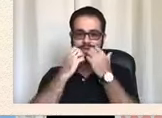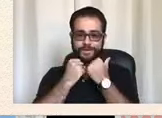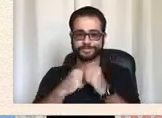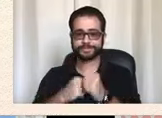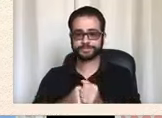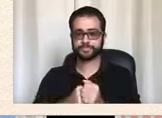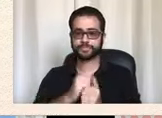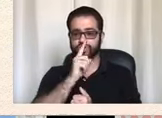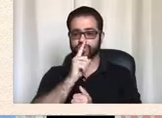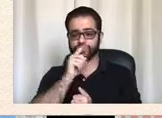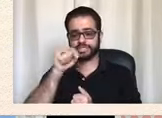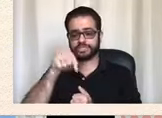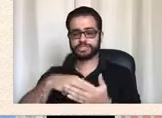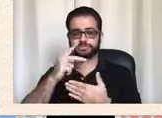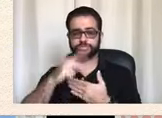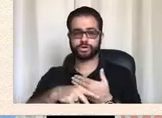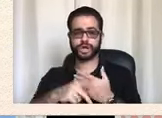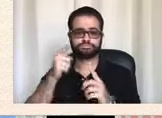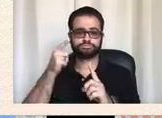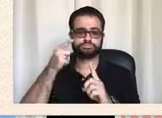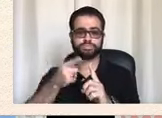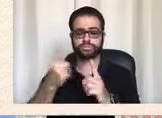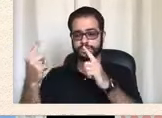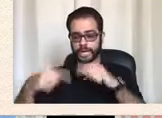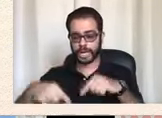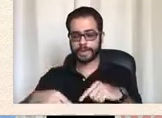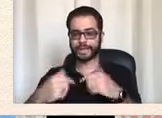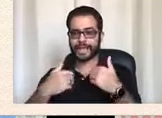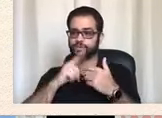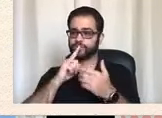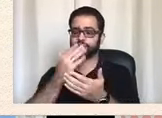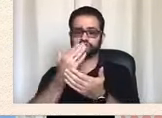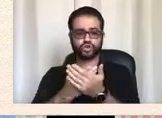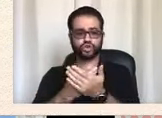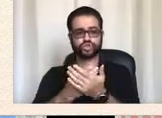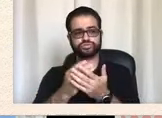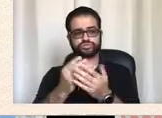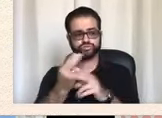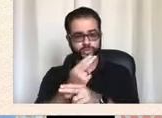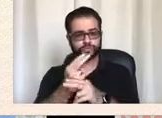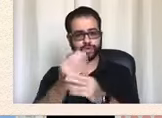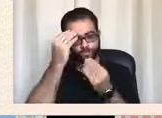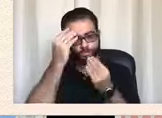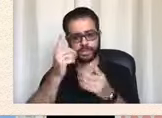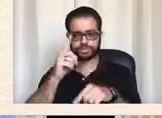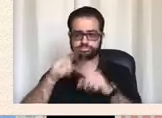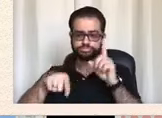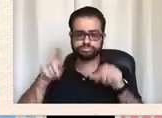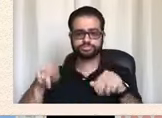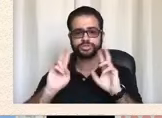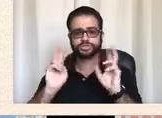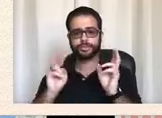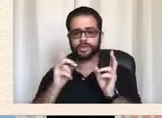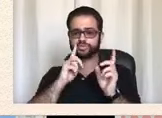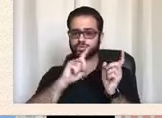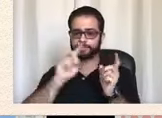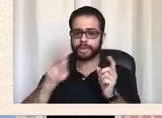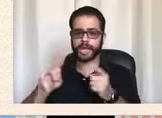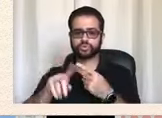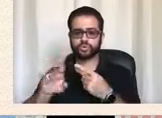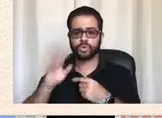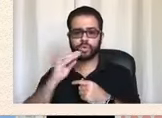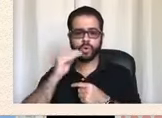coming in, gaining really great, useful information on a variety of different topics to be able to go back to your home and enact